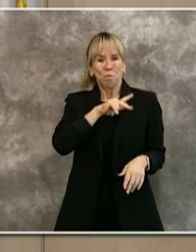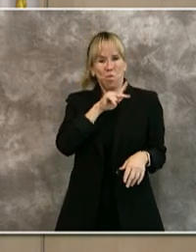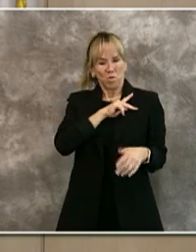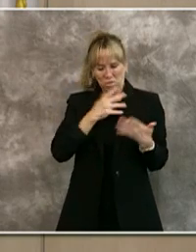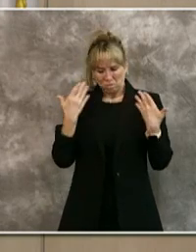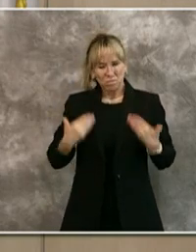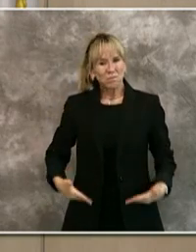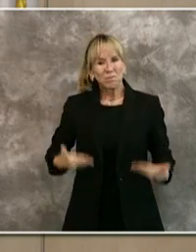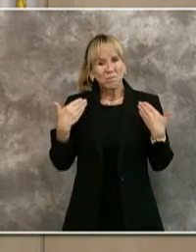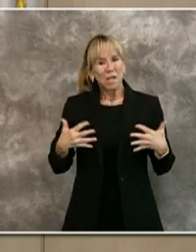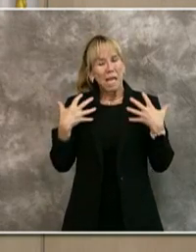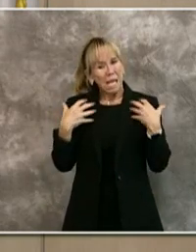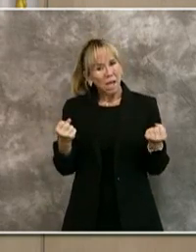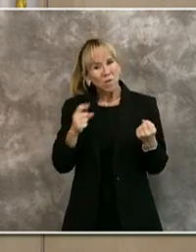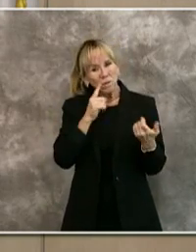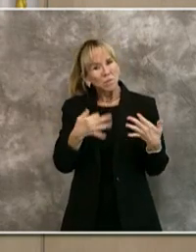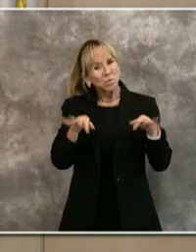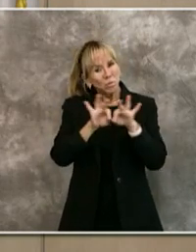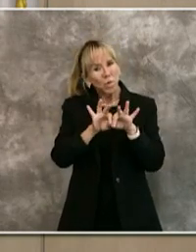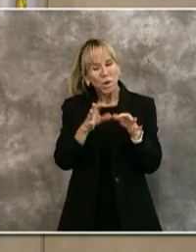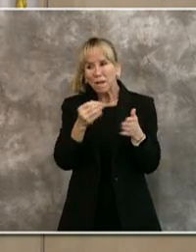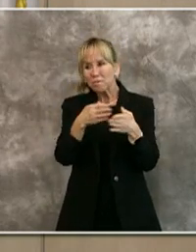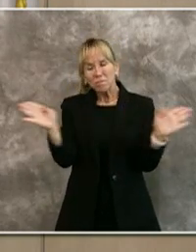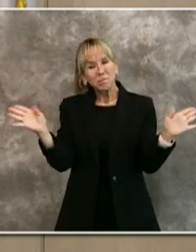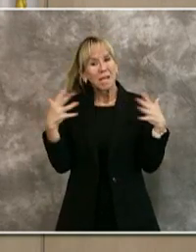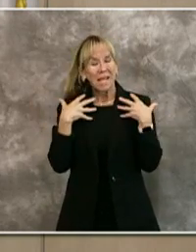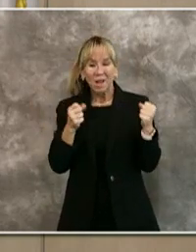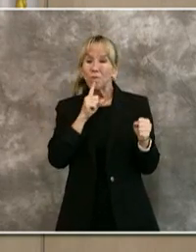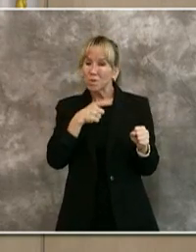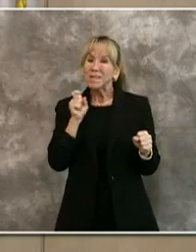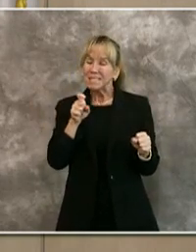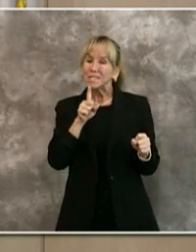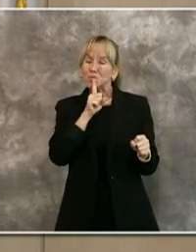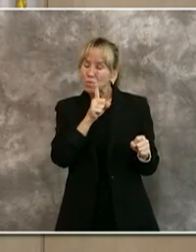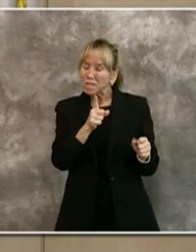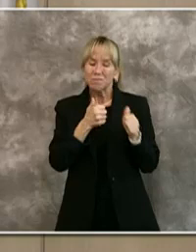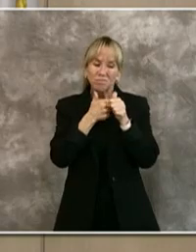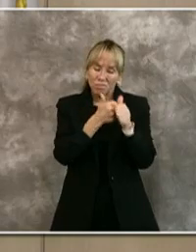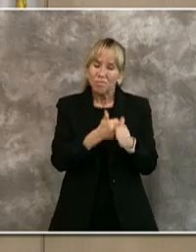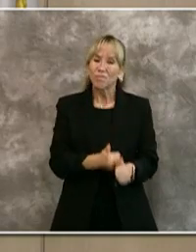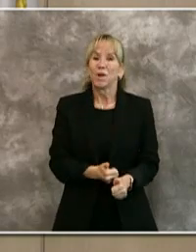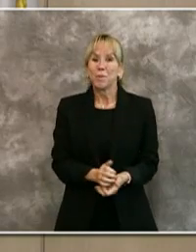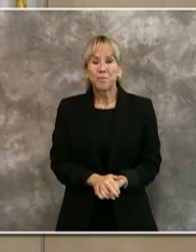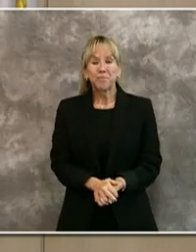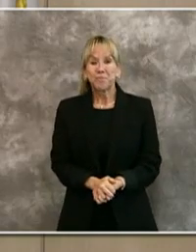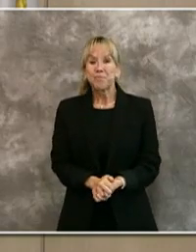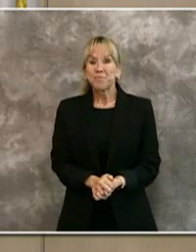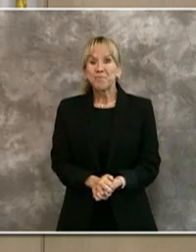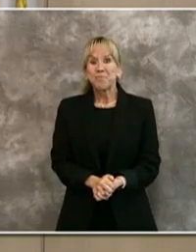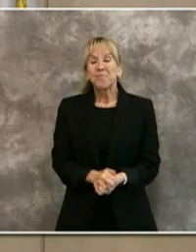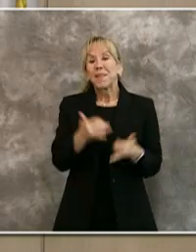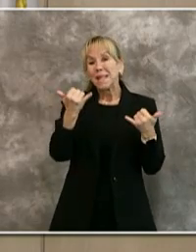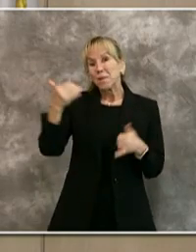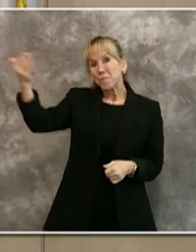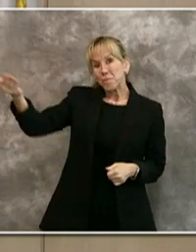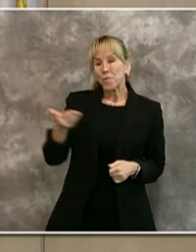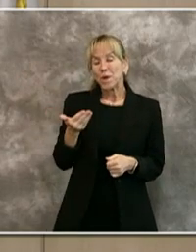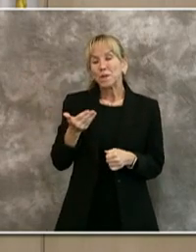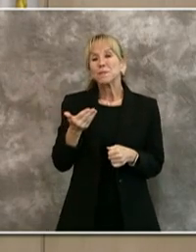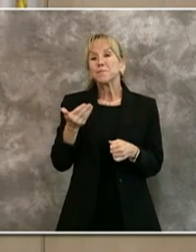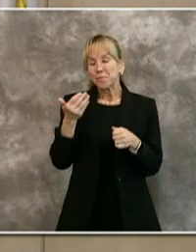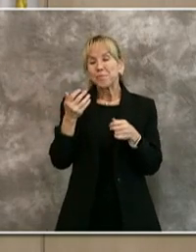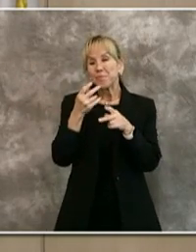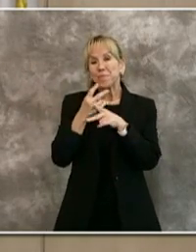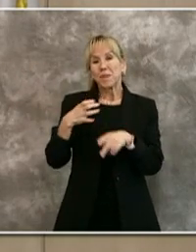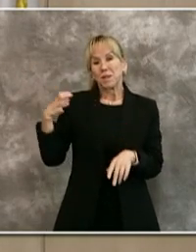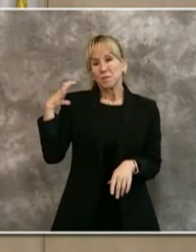health, taking these measures to heart and adhering to them. Now please welcome back to the podium Chairman Greg Cox. Thank you.